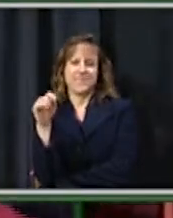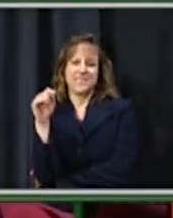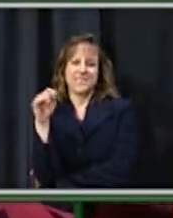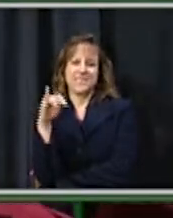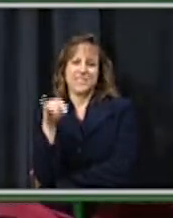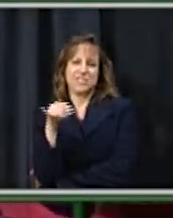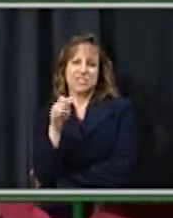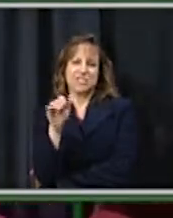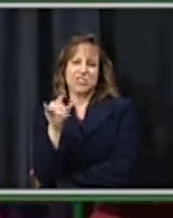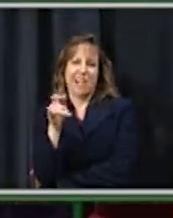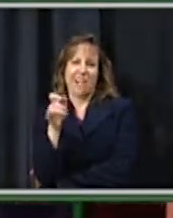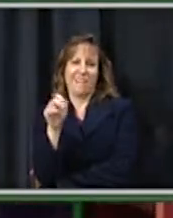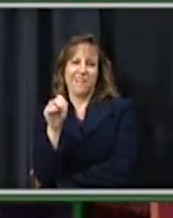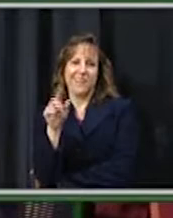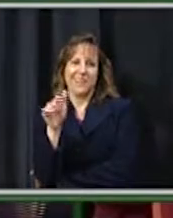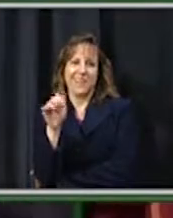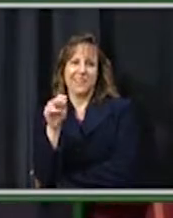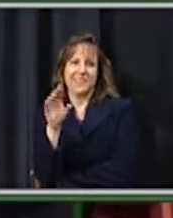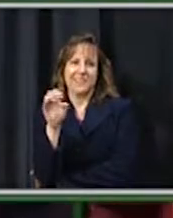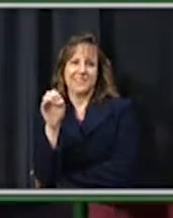Jacqueline Meehan.